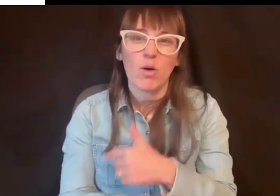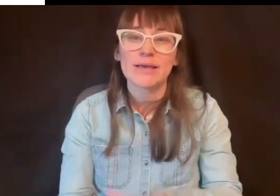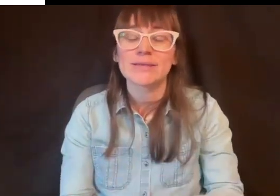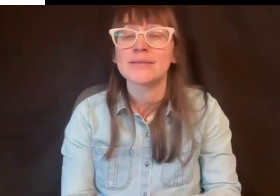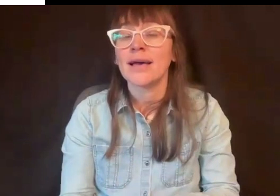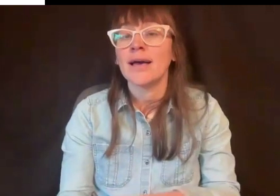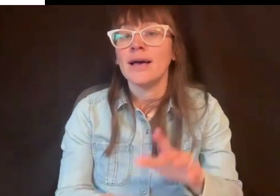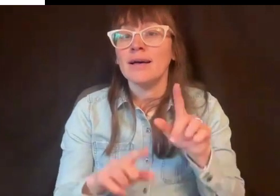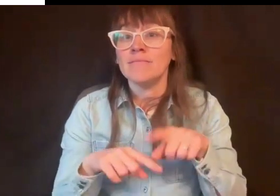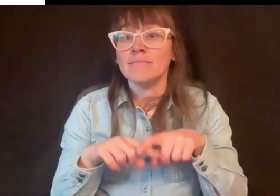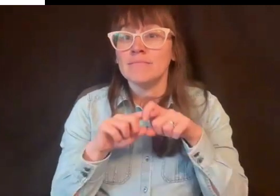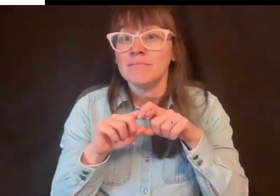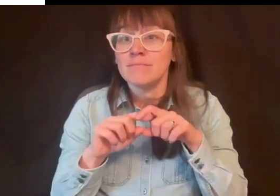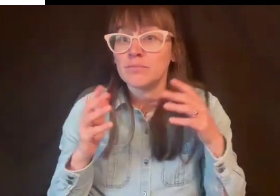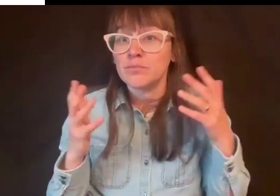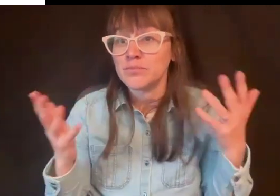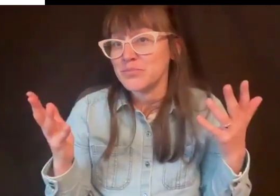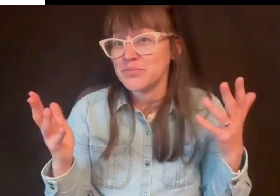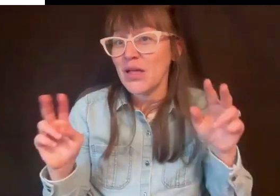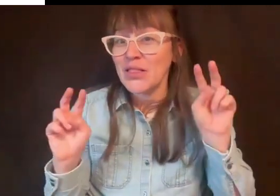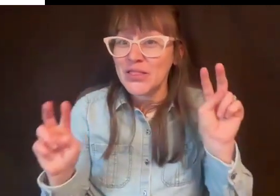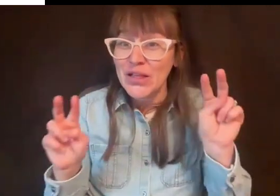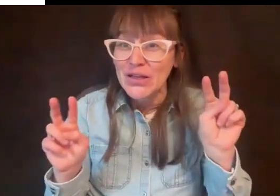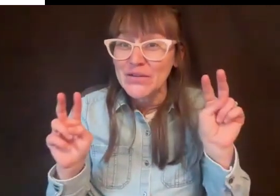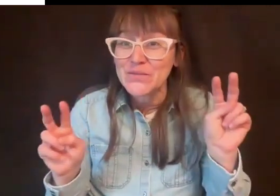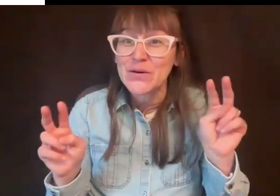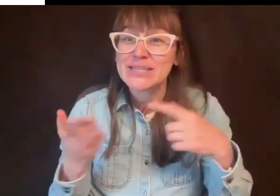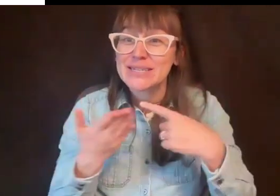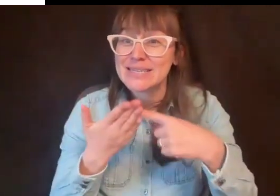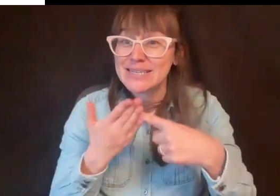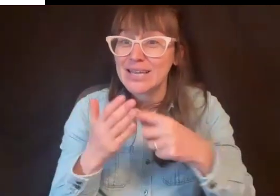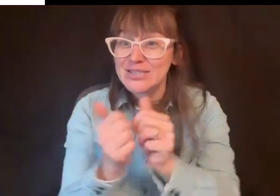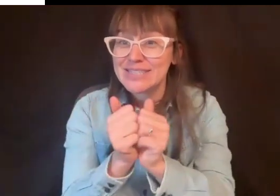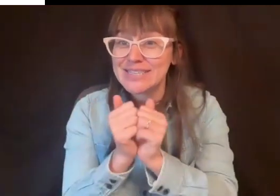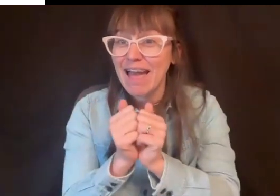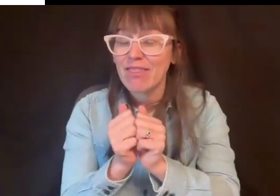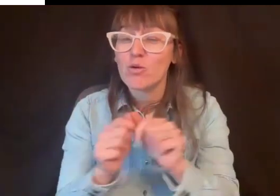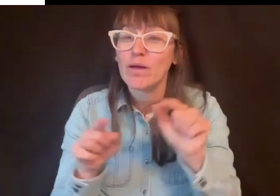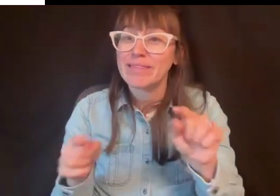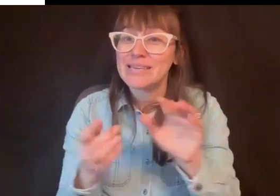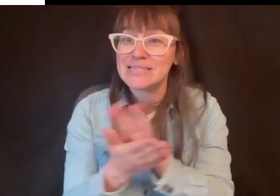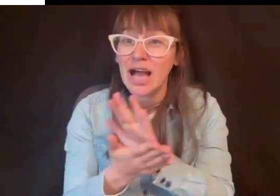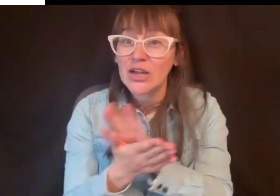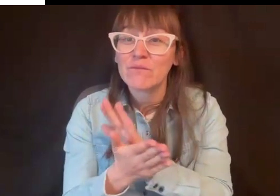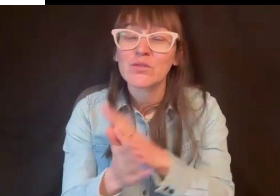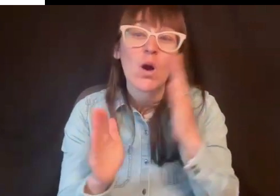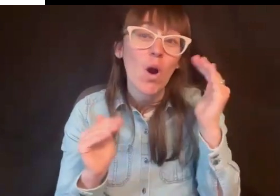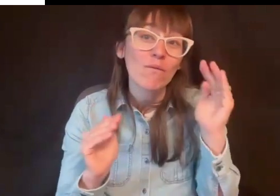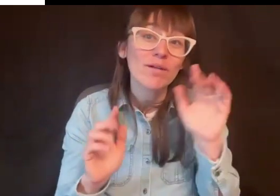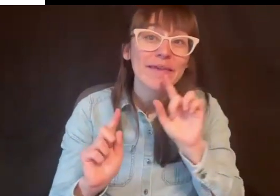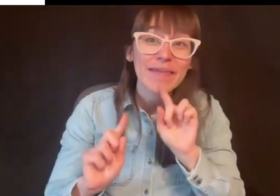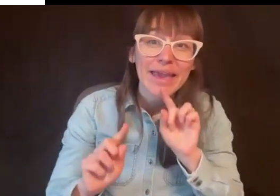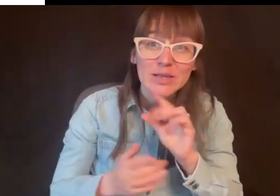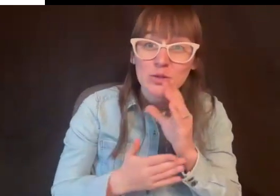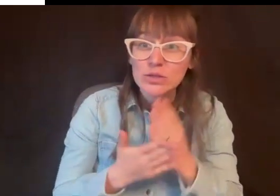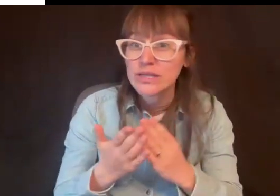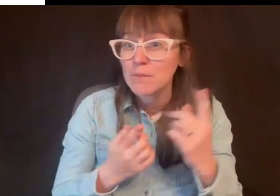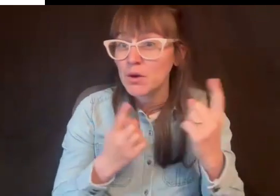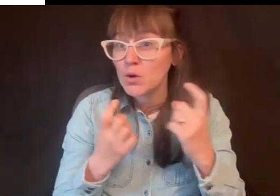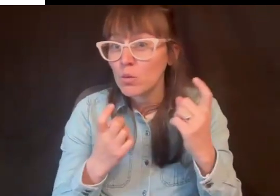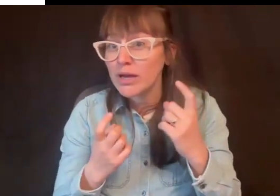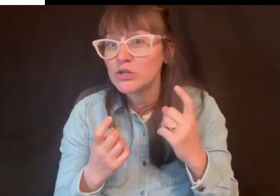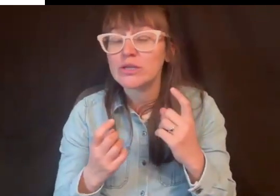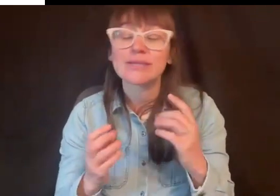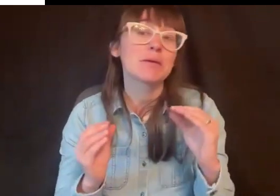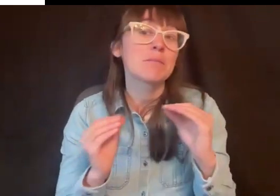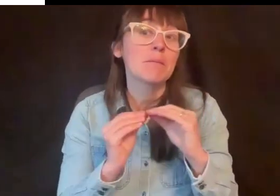say, we are so looking forward to discussions with you about these documents and know that they hopefully answer some questions and likely raise many more.